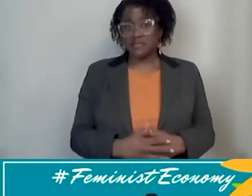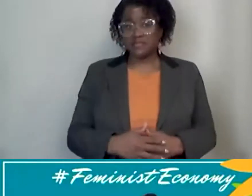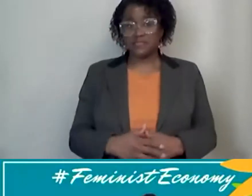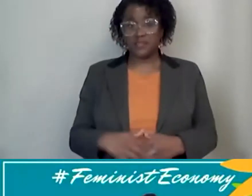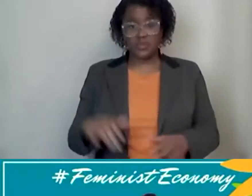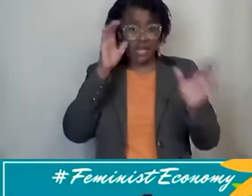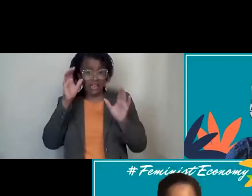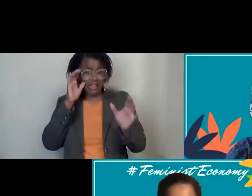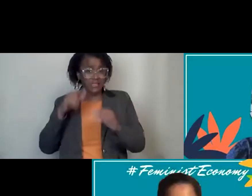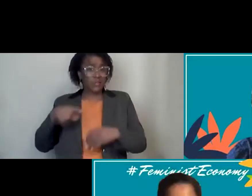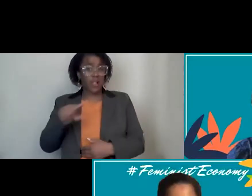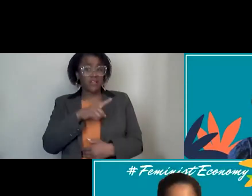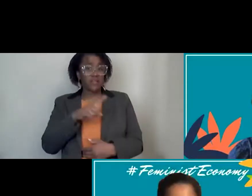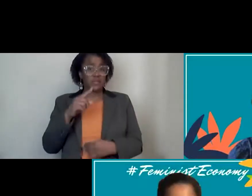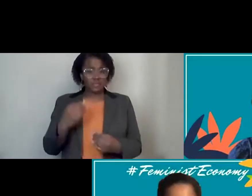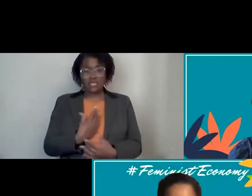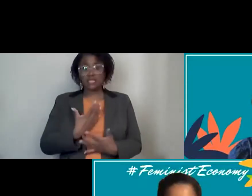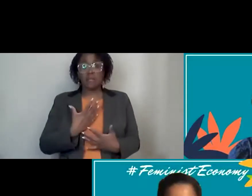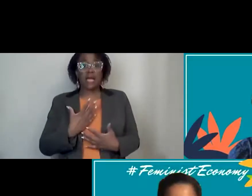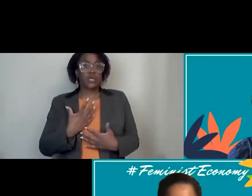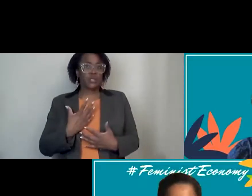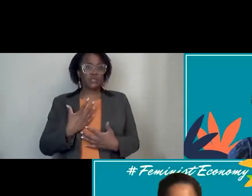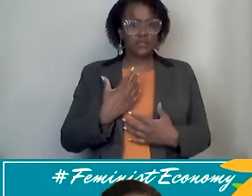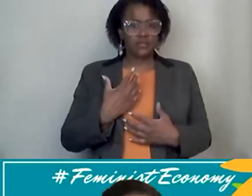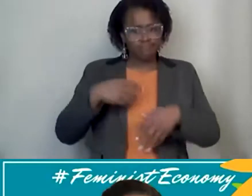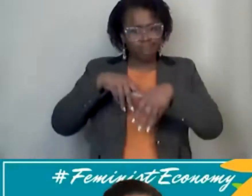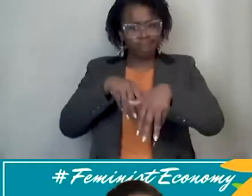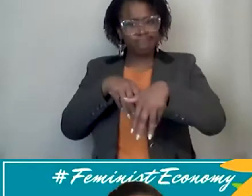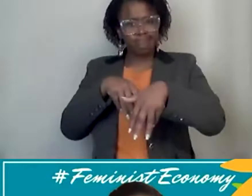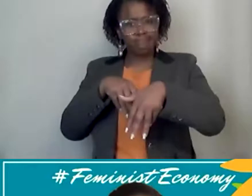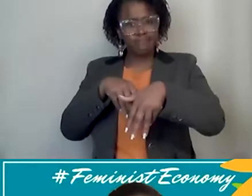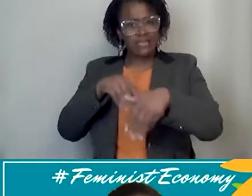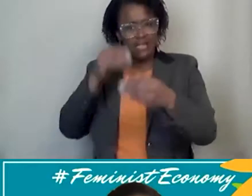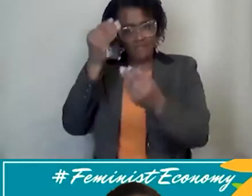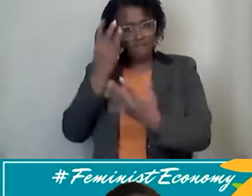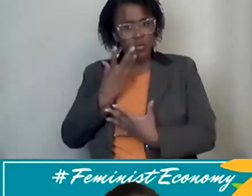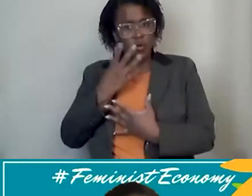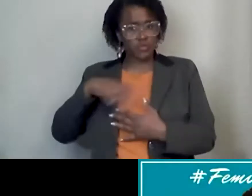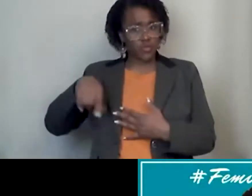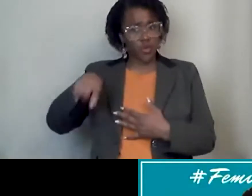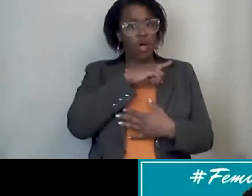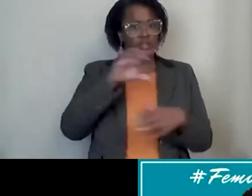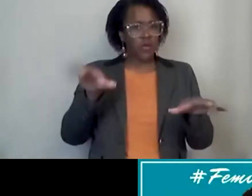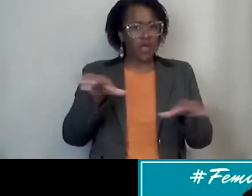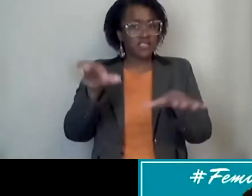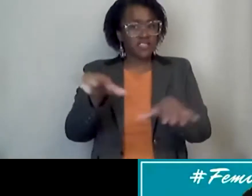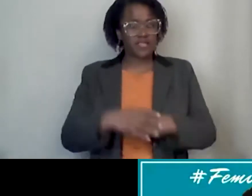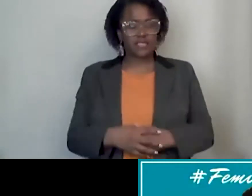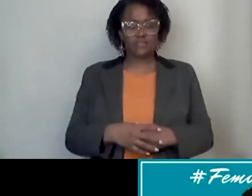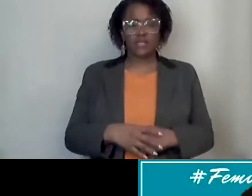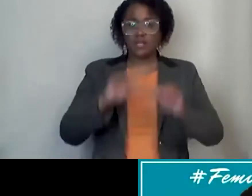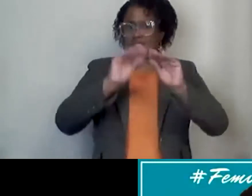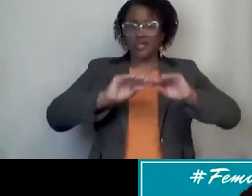of you and to be inspired, to be mobilized, to be informed of what all of you are doing. It is so